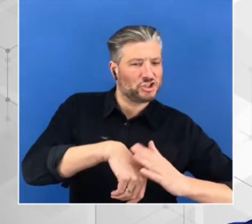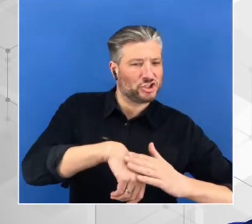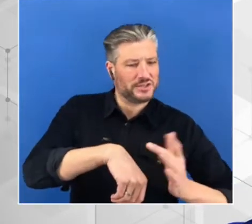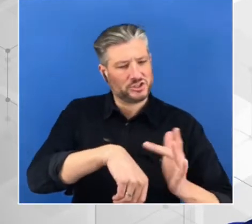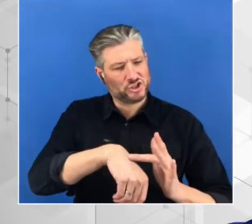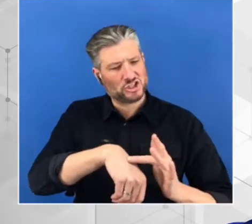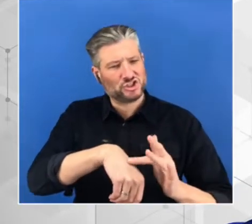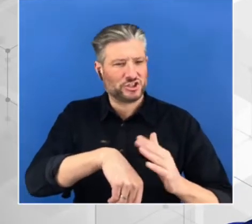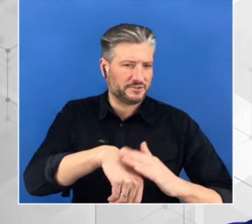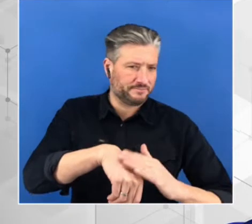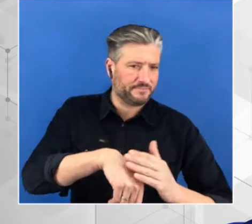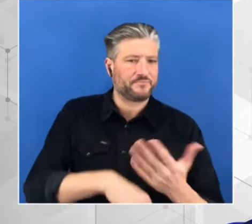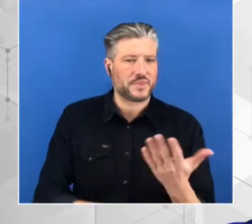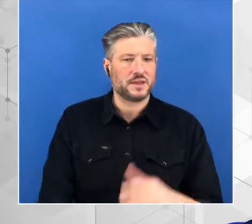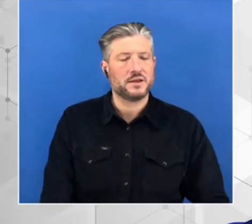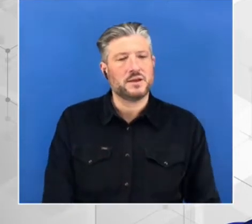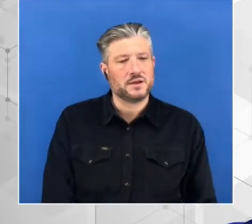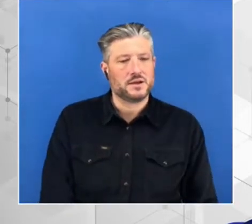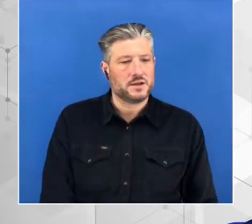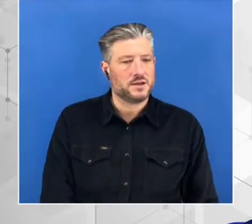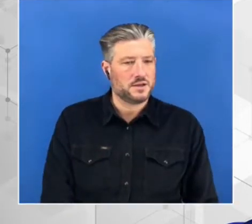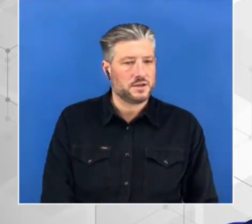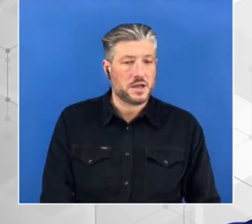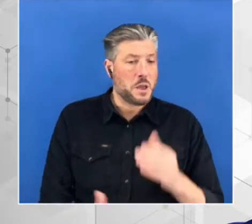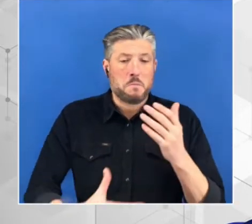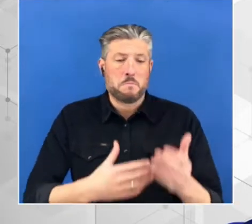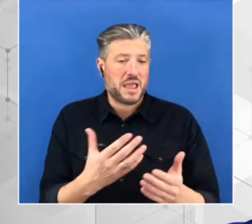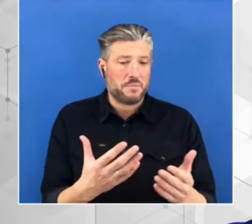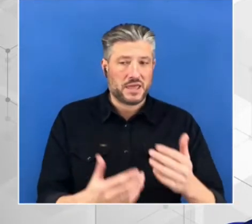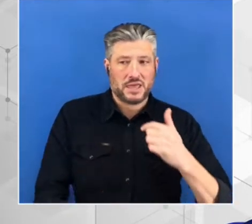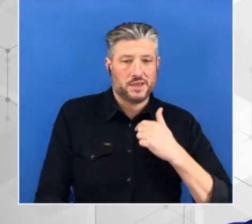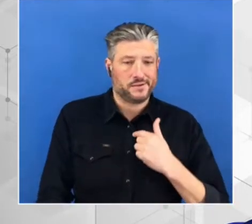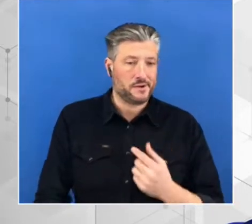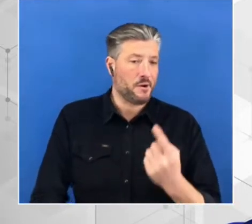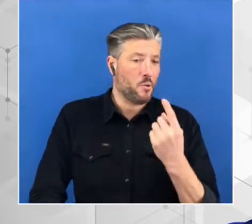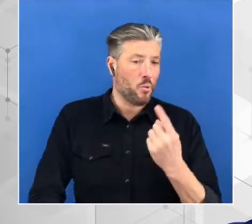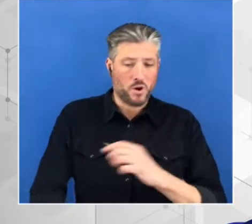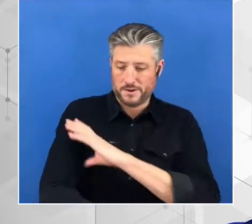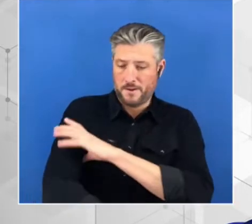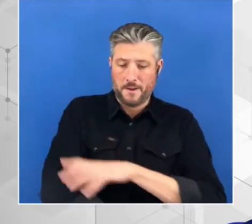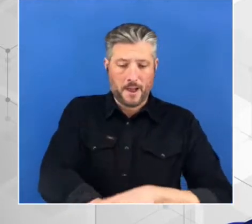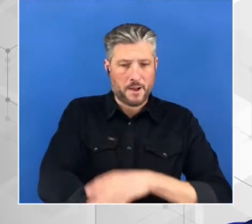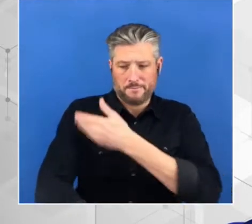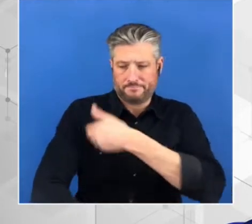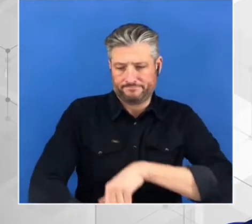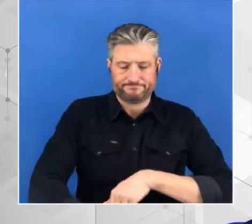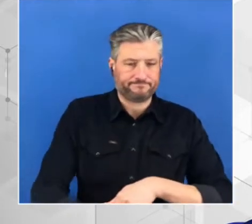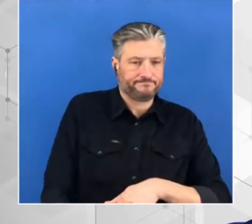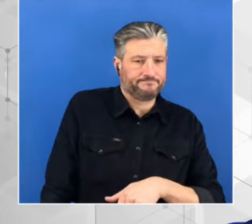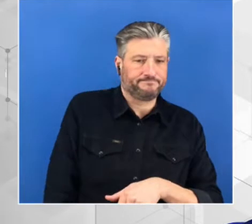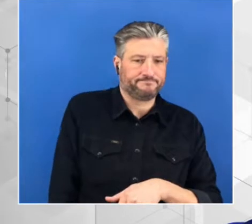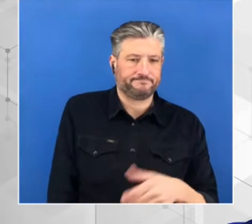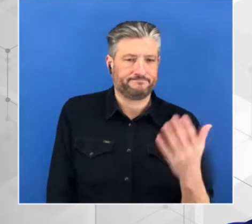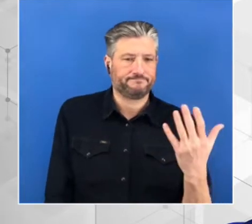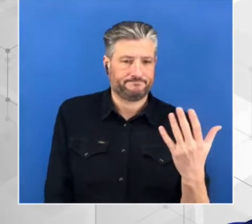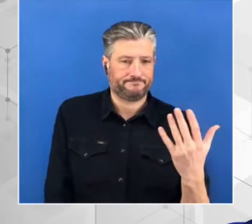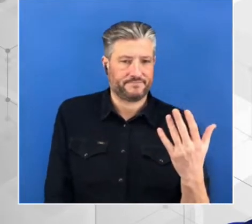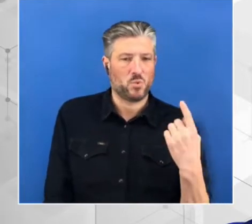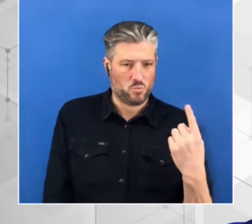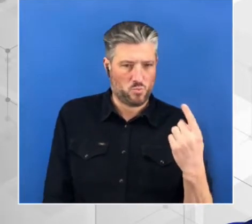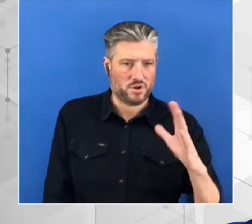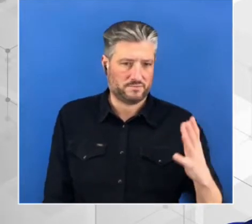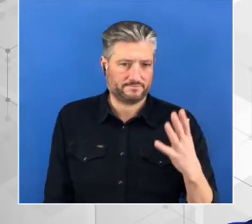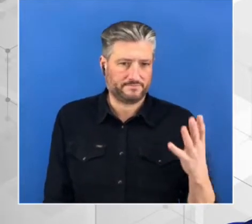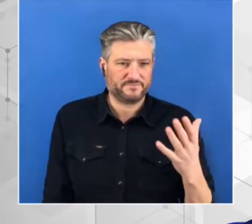have one arm. A temporary one is a person who has an injury in the arm, and a situational could be